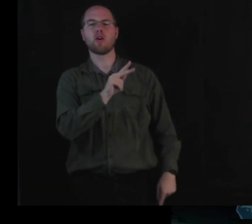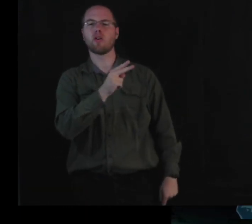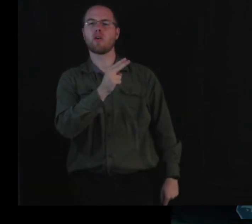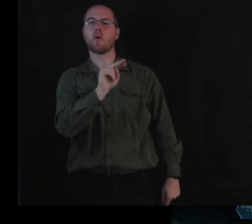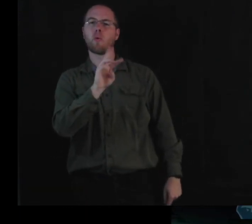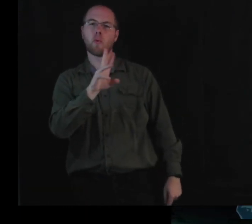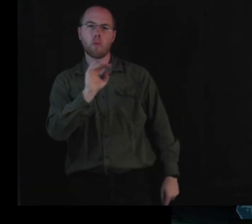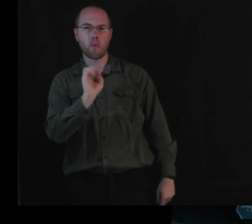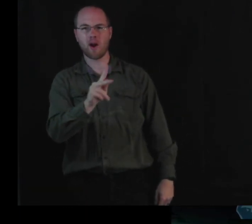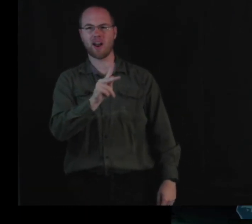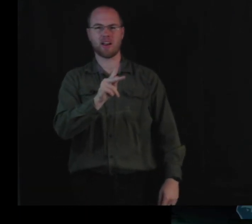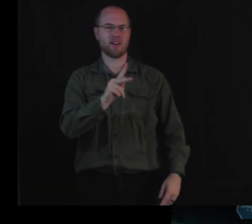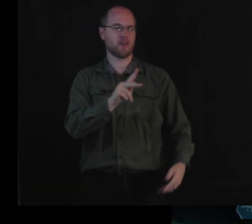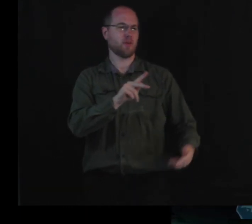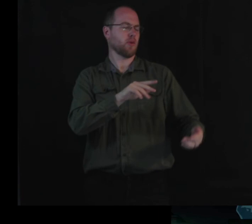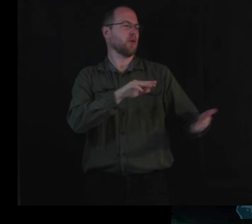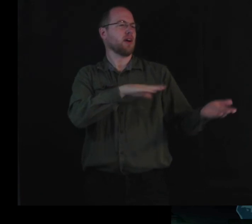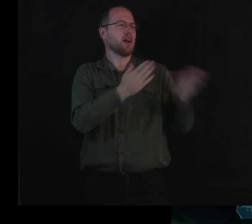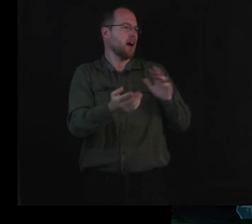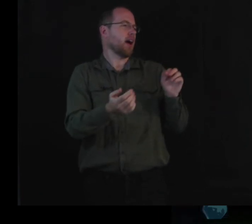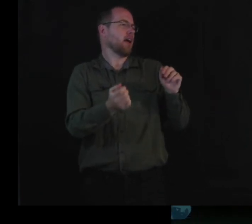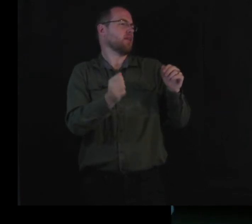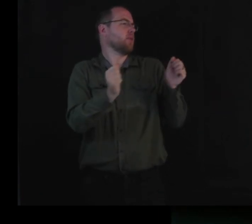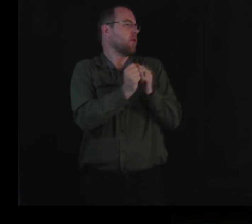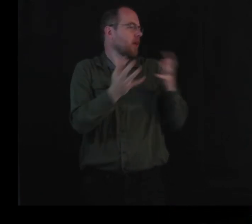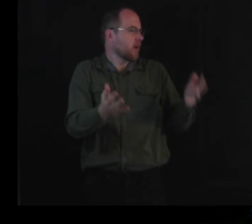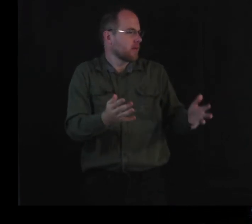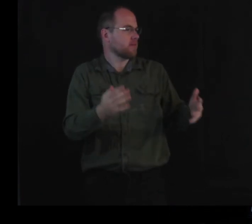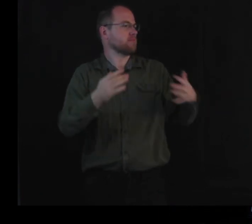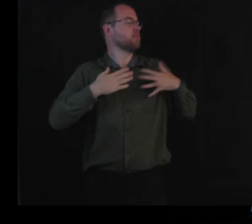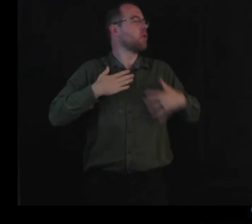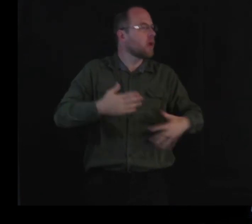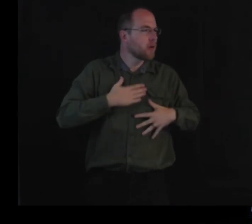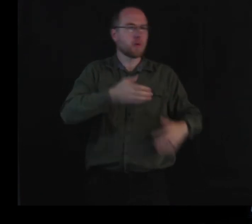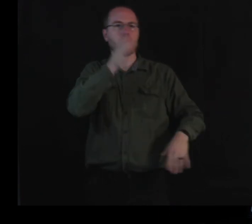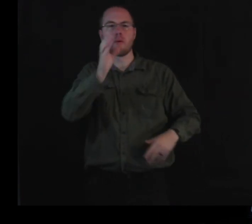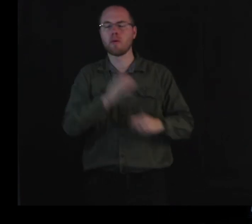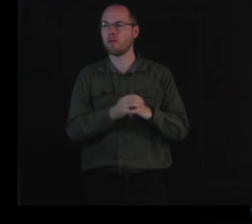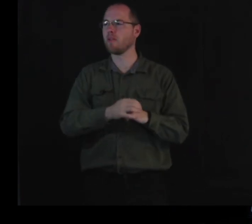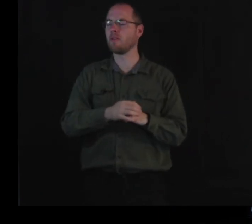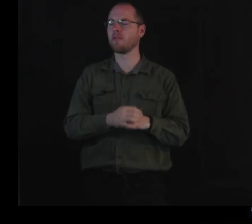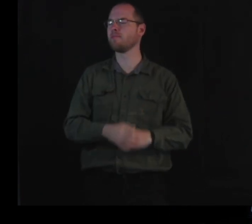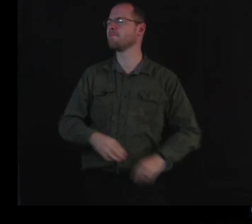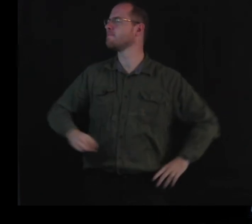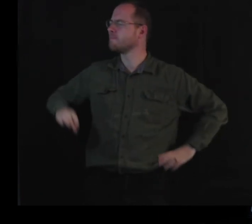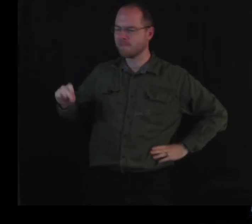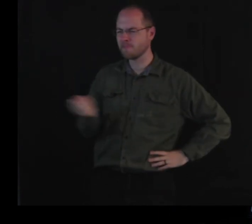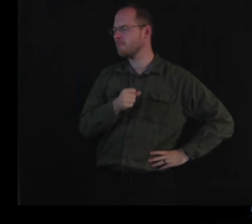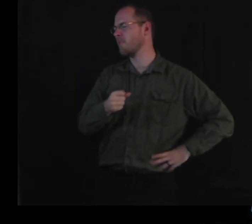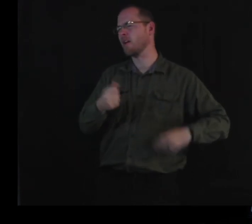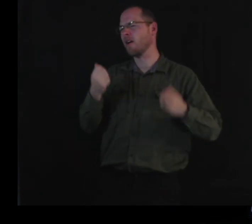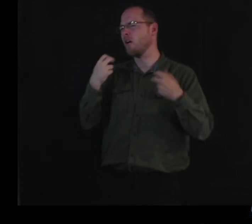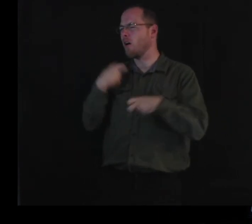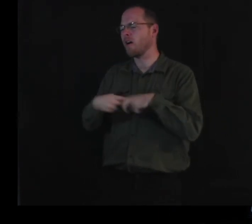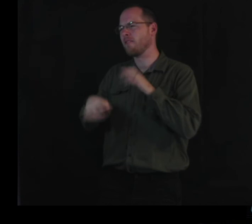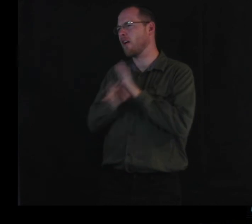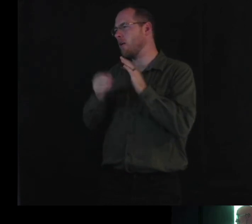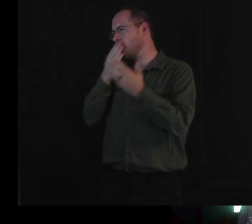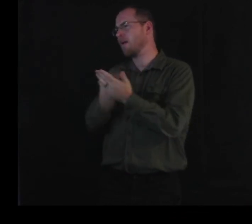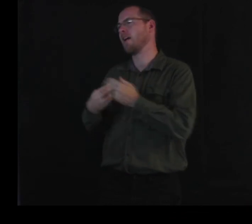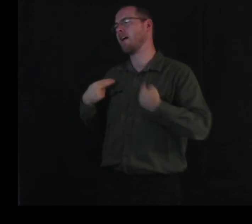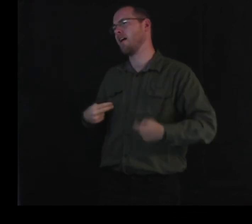If my men had been a little more patient. So difficult to find good help these days.